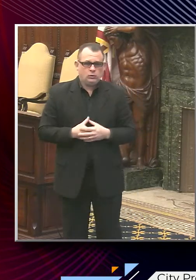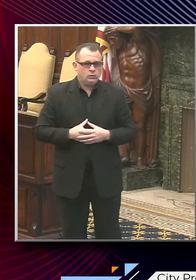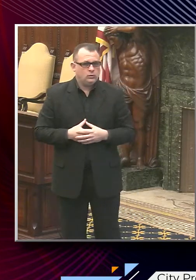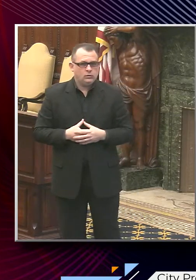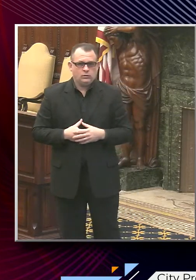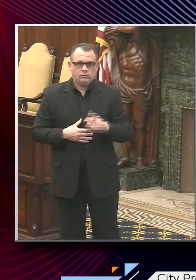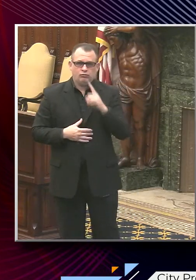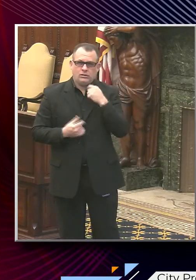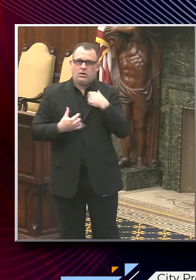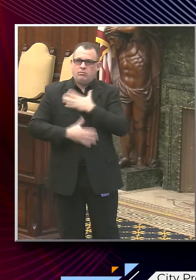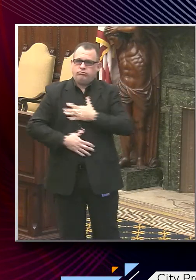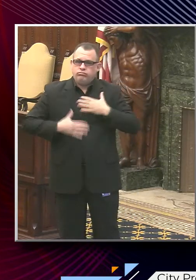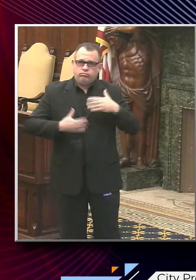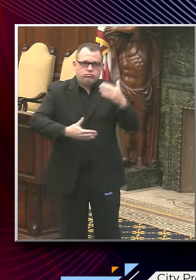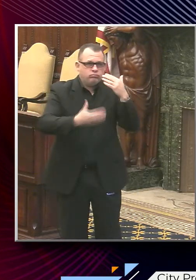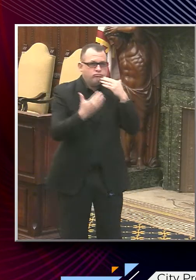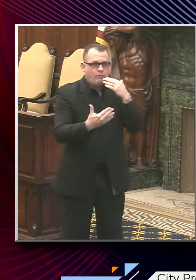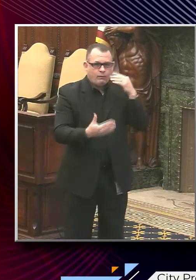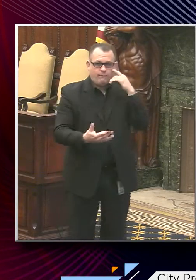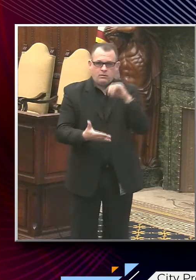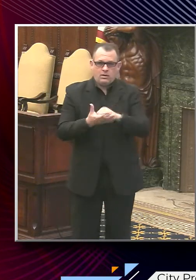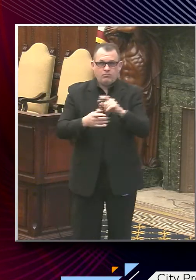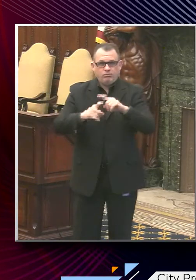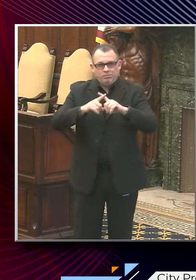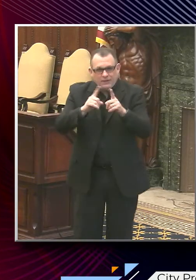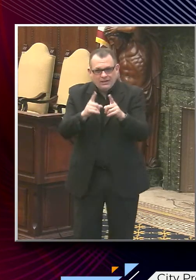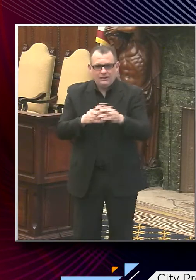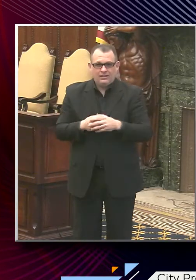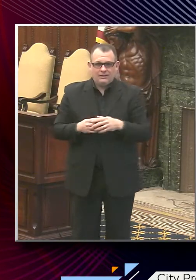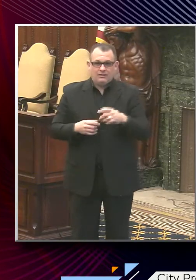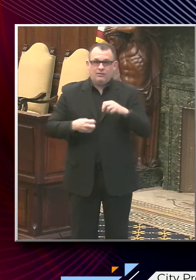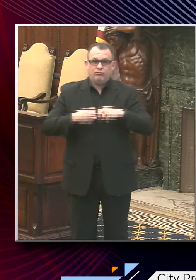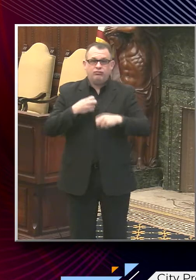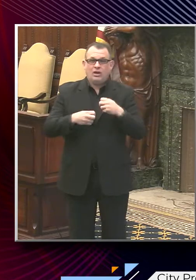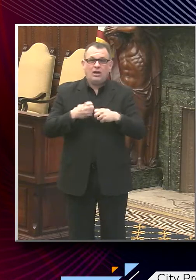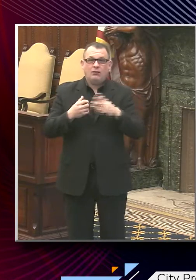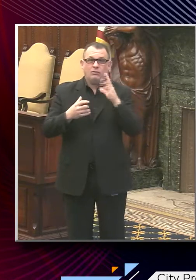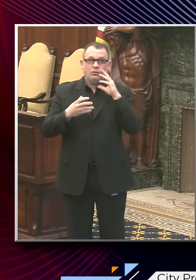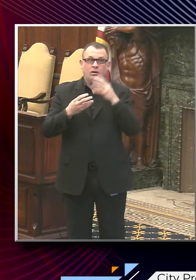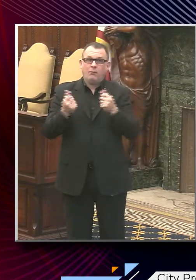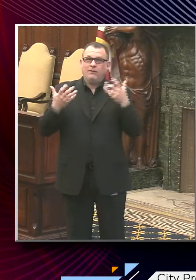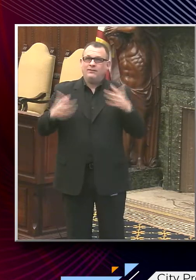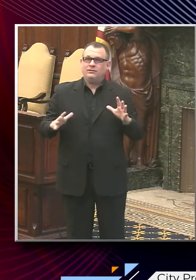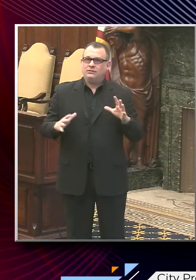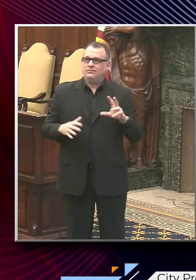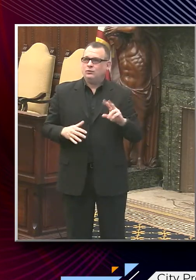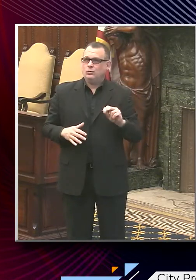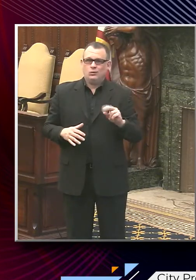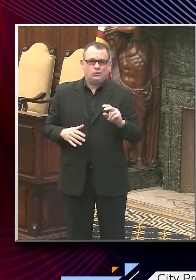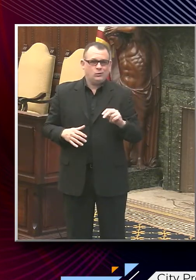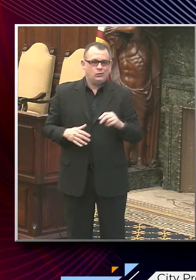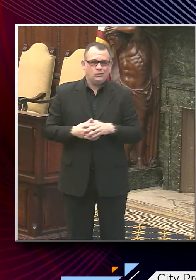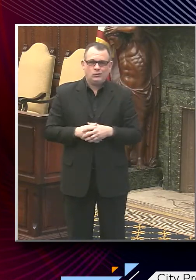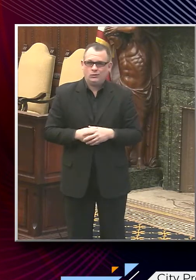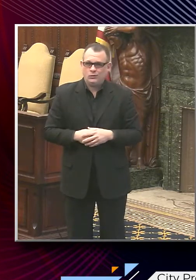appreciative of it. It does not, however, solve all of our budget problems. As Sarah